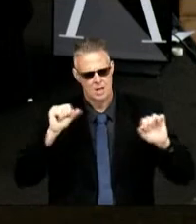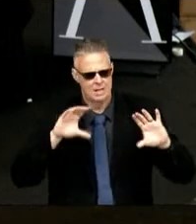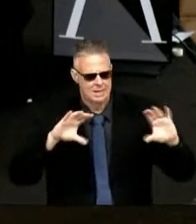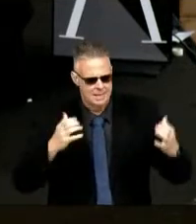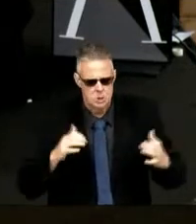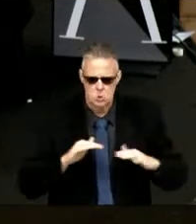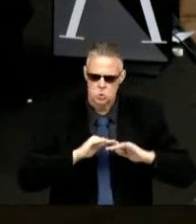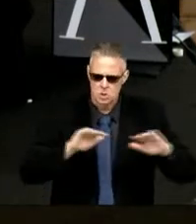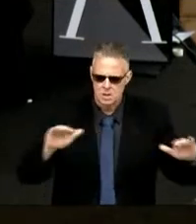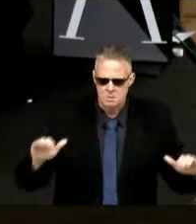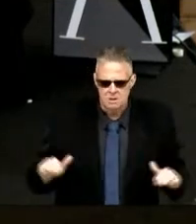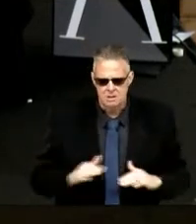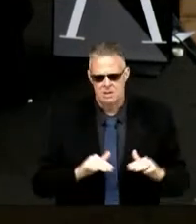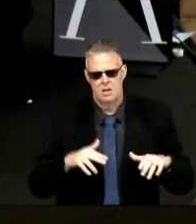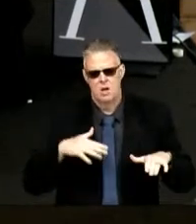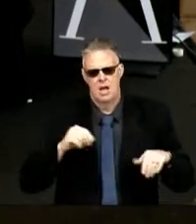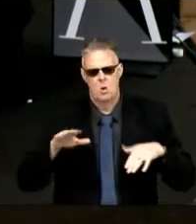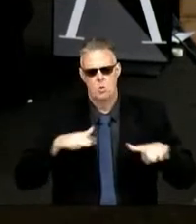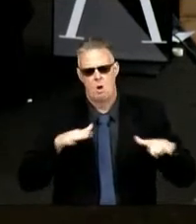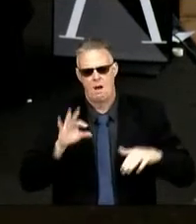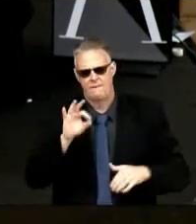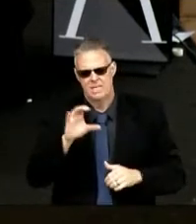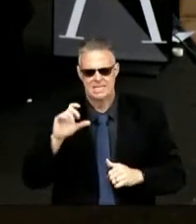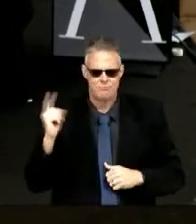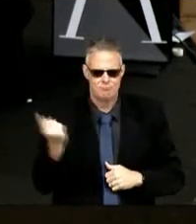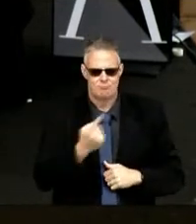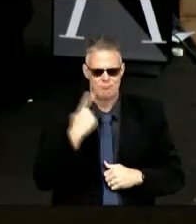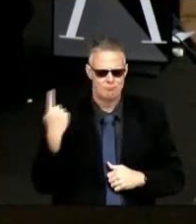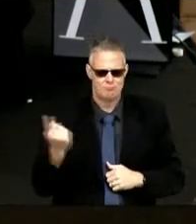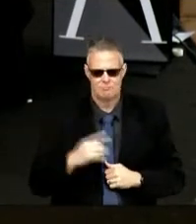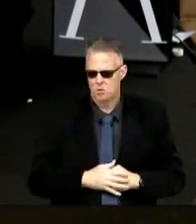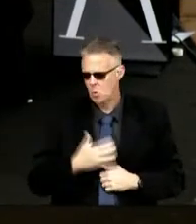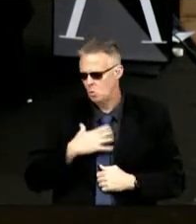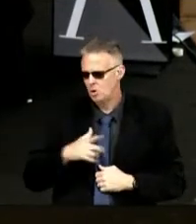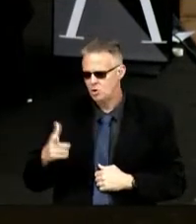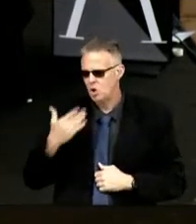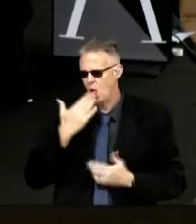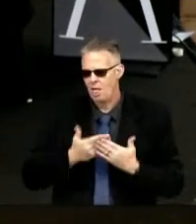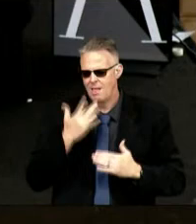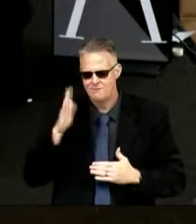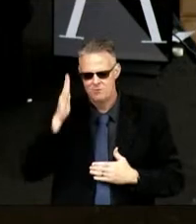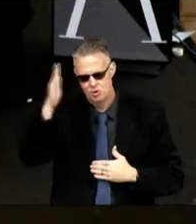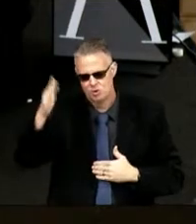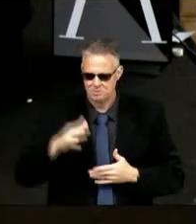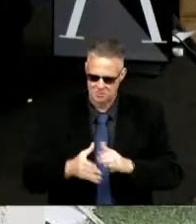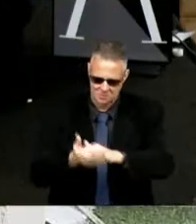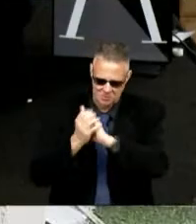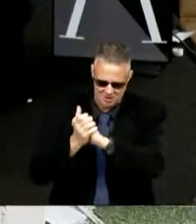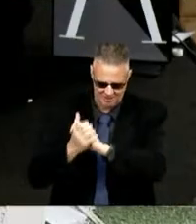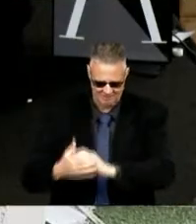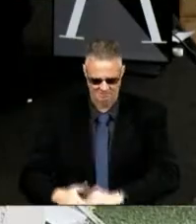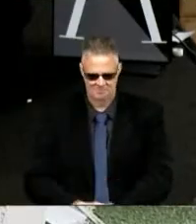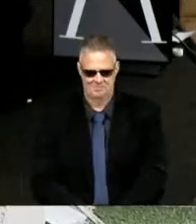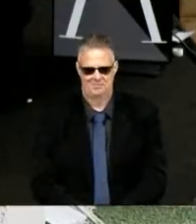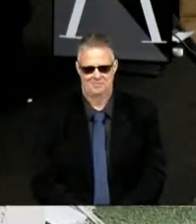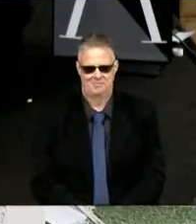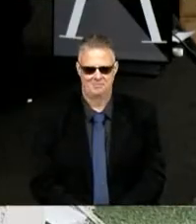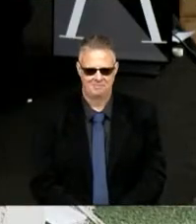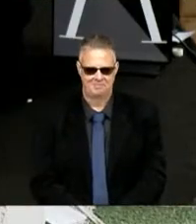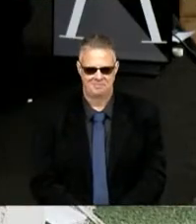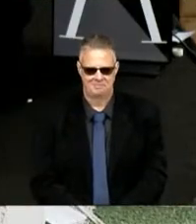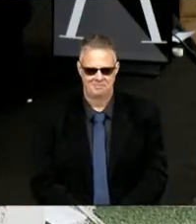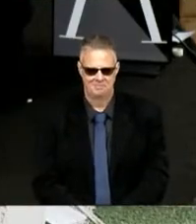classes, swimming, and walking the track at Furstenberg as well. Chris, we wish you the very best. Congratulations.